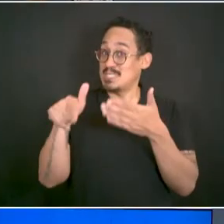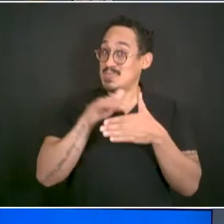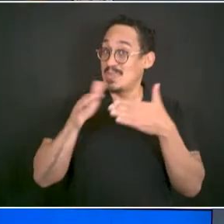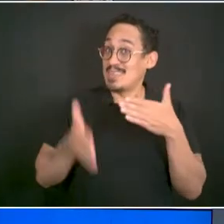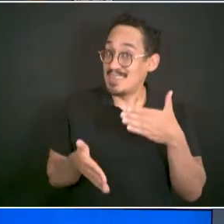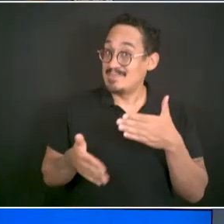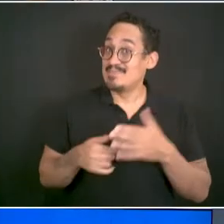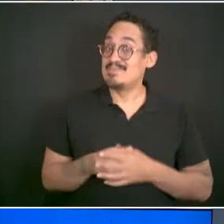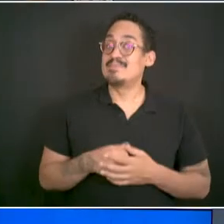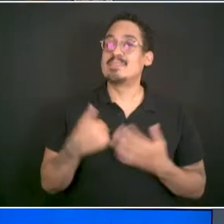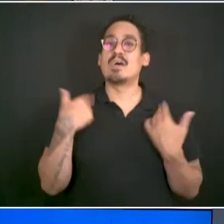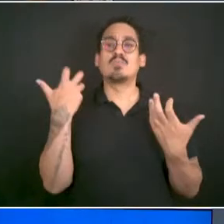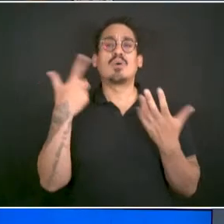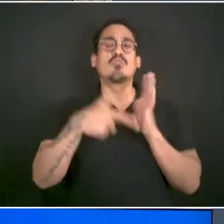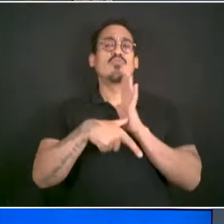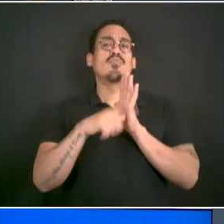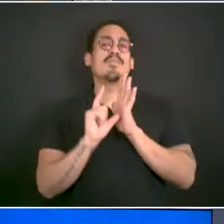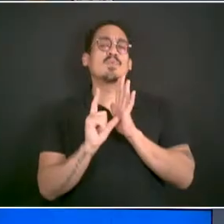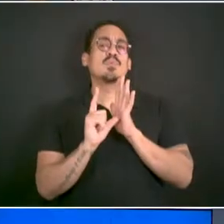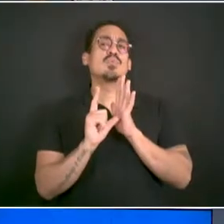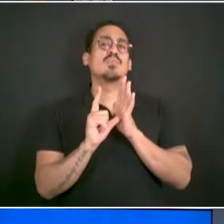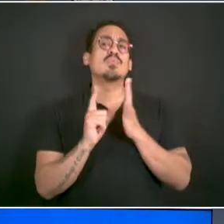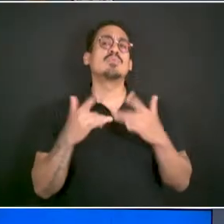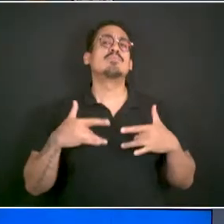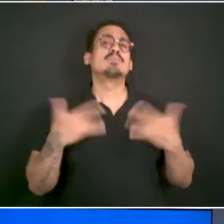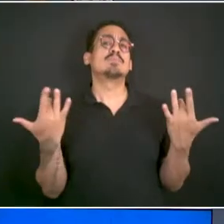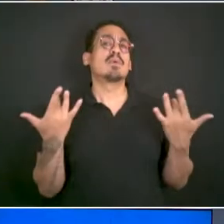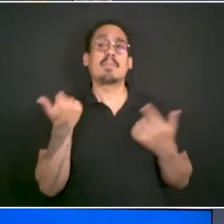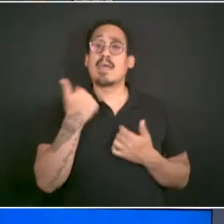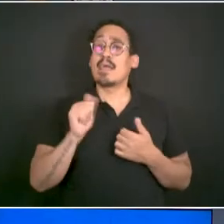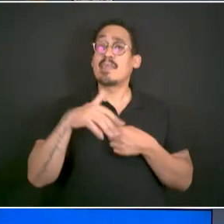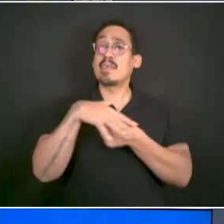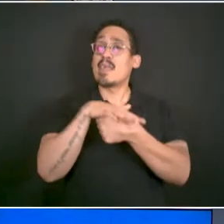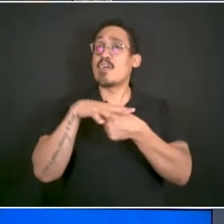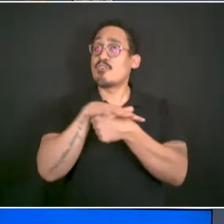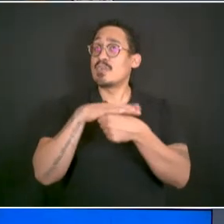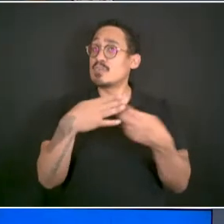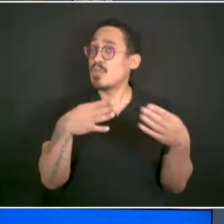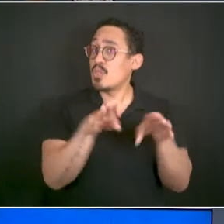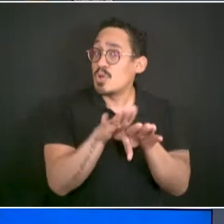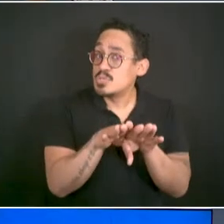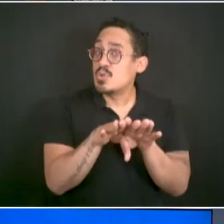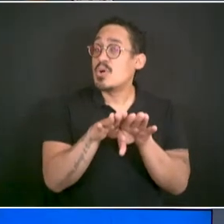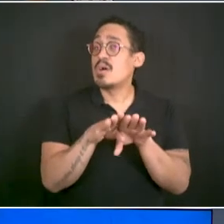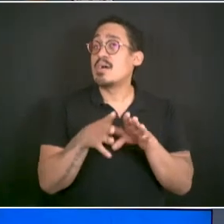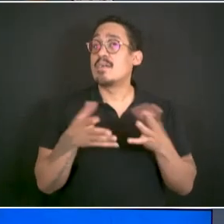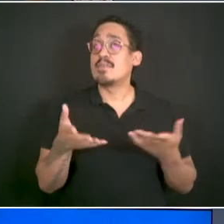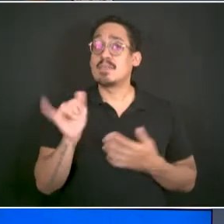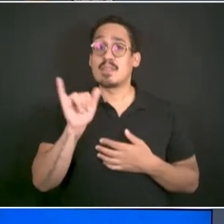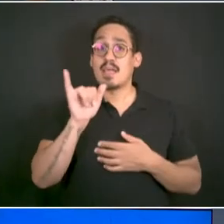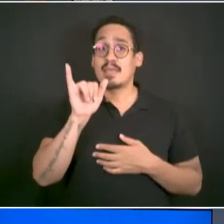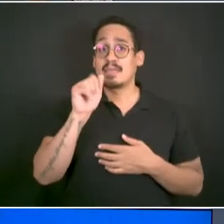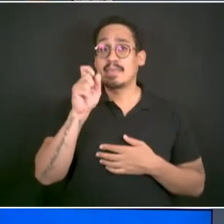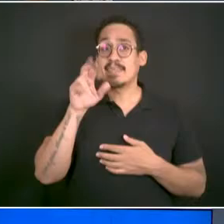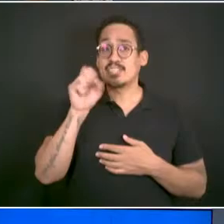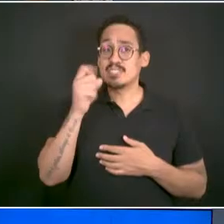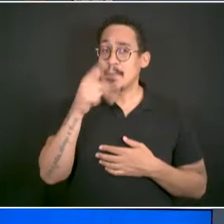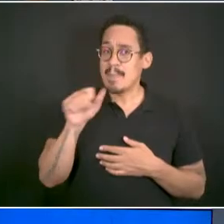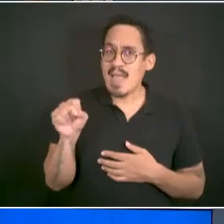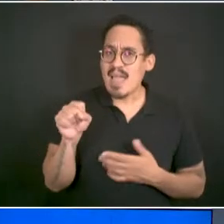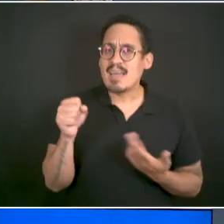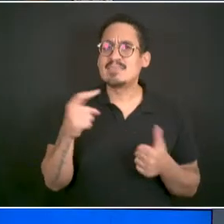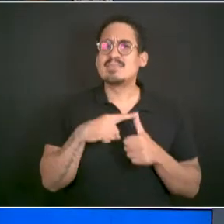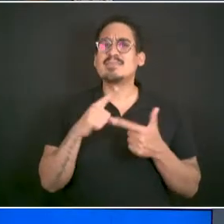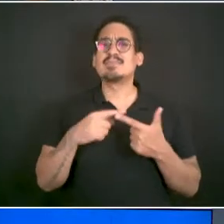guess. Are there going to be any areas that are closed off like in years past? Like what are the lifeguard staffing levels going to be as